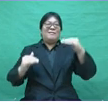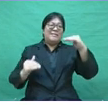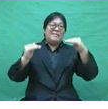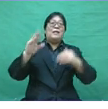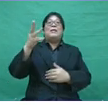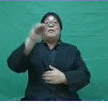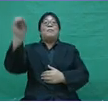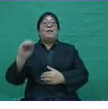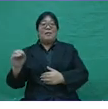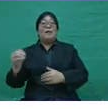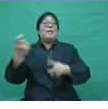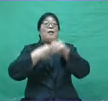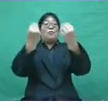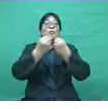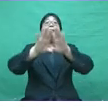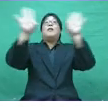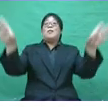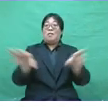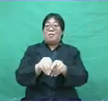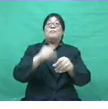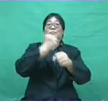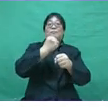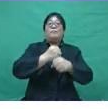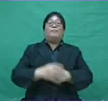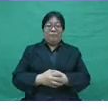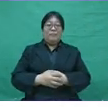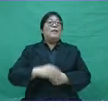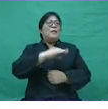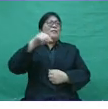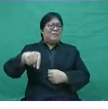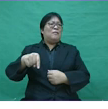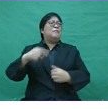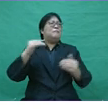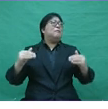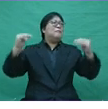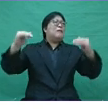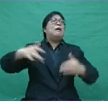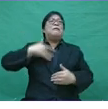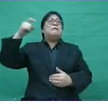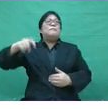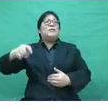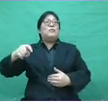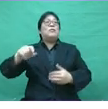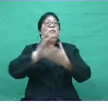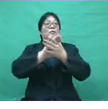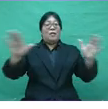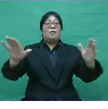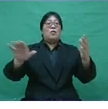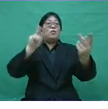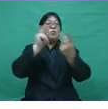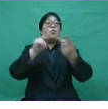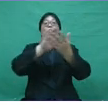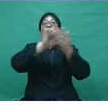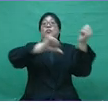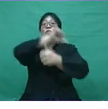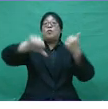16% of the labour force, and this had further triggered the need to ensure adequate social protection given